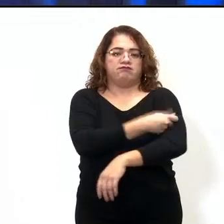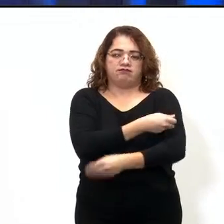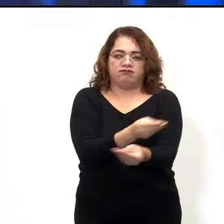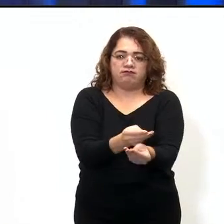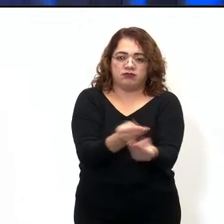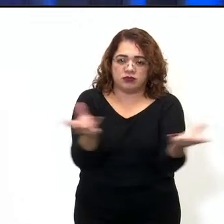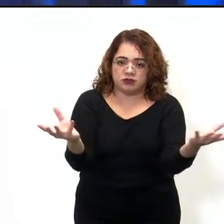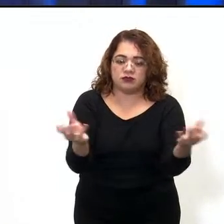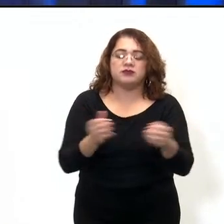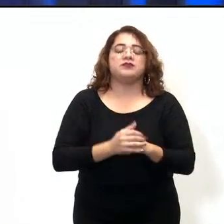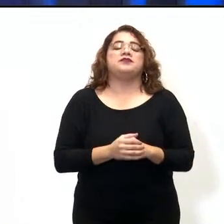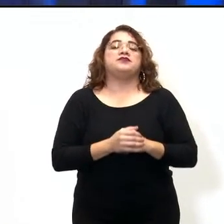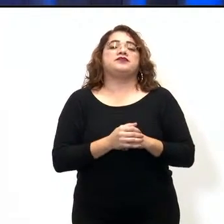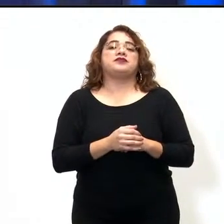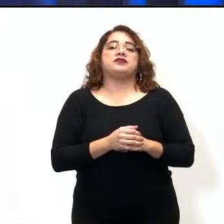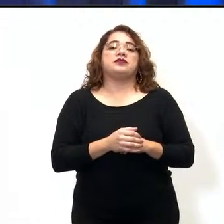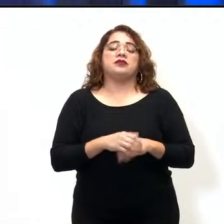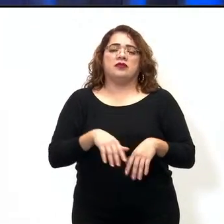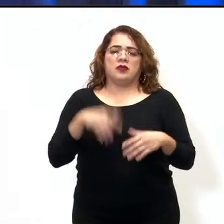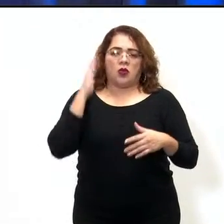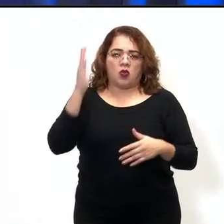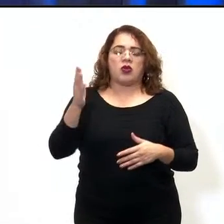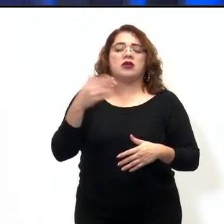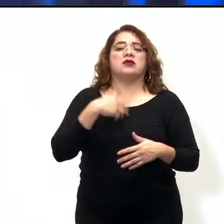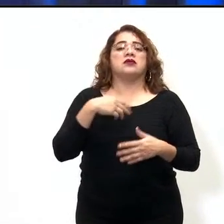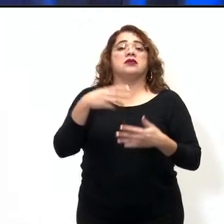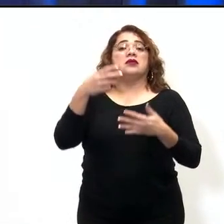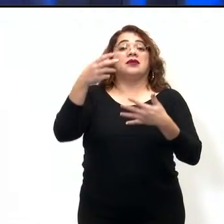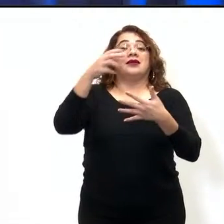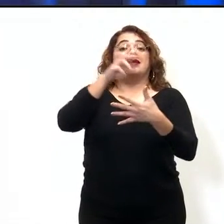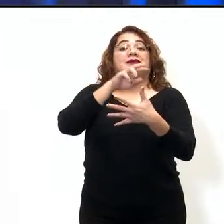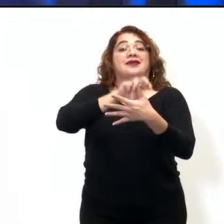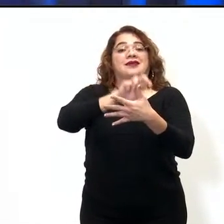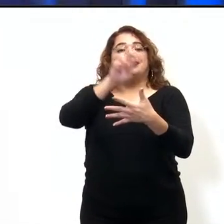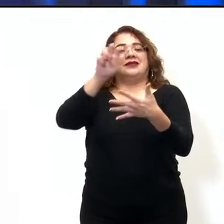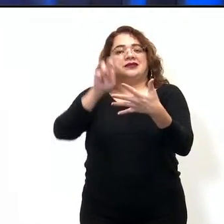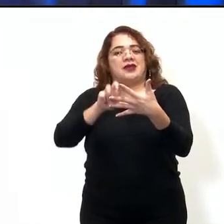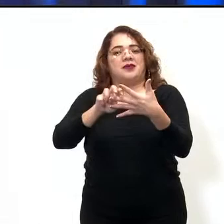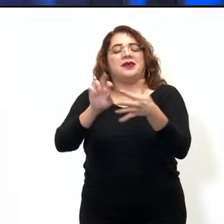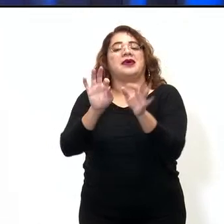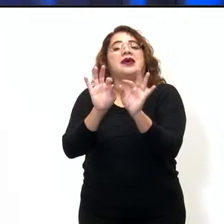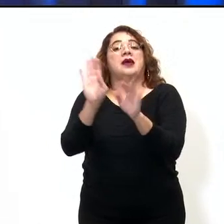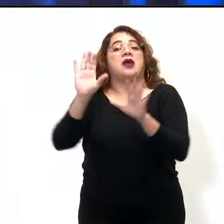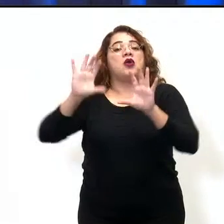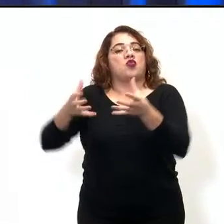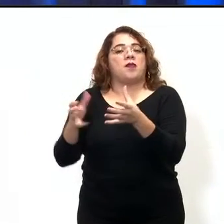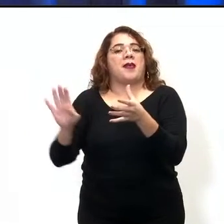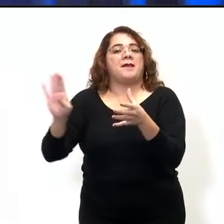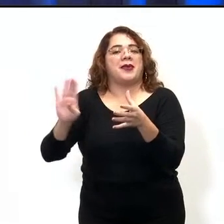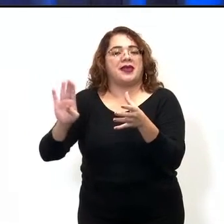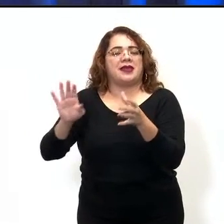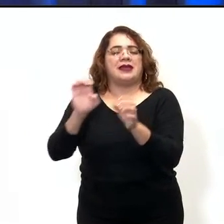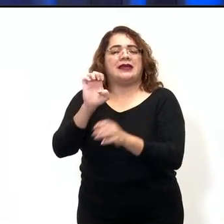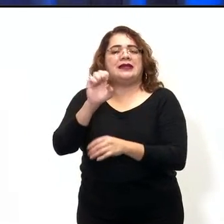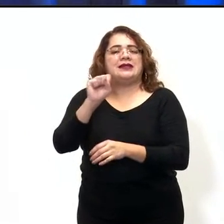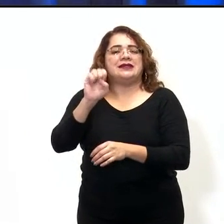vaccines, and begin moving to the essential worker category, which is Group B or